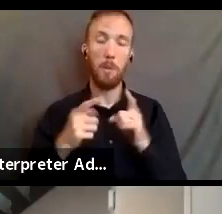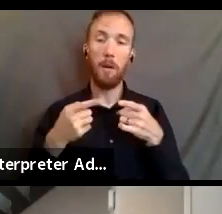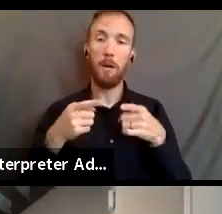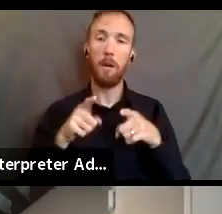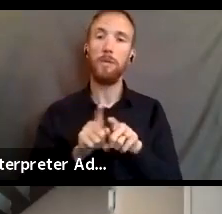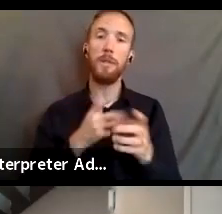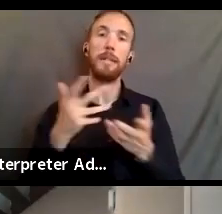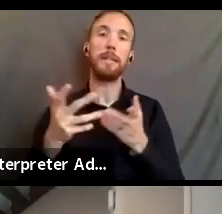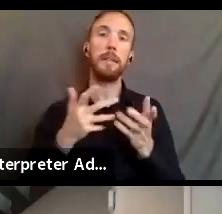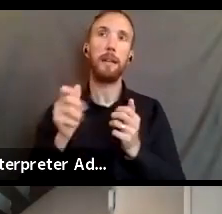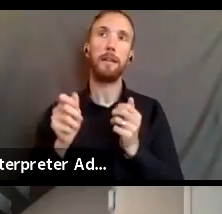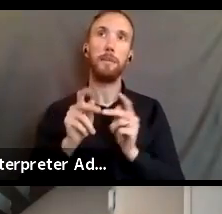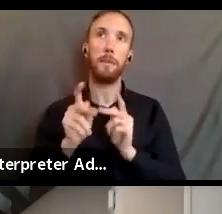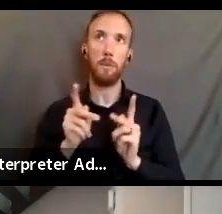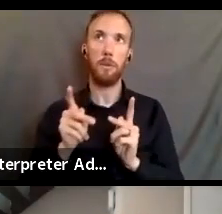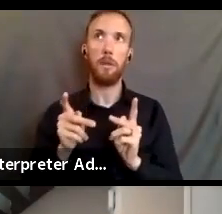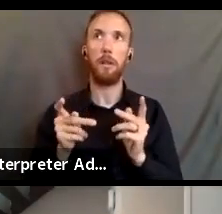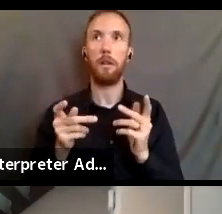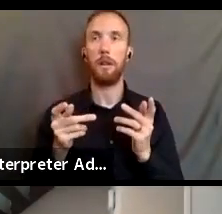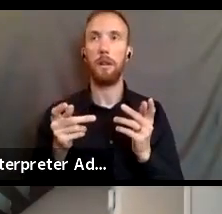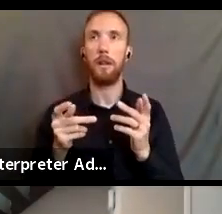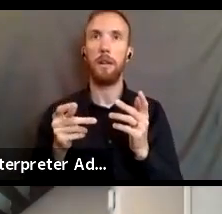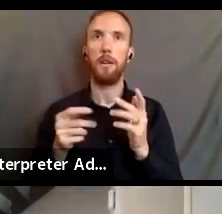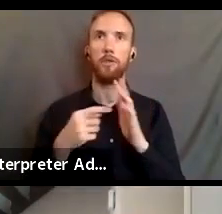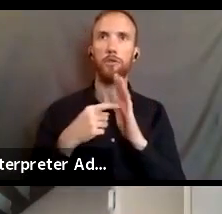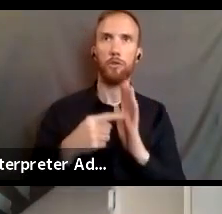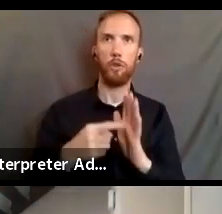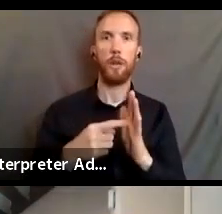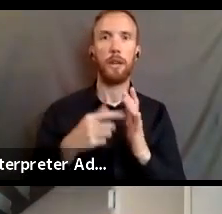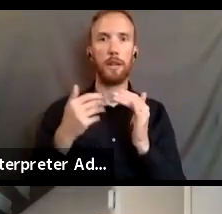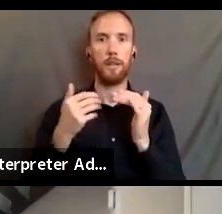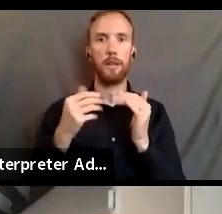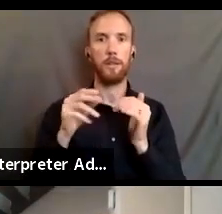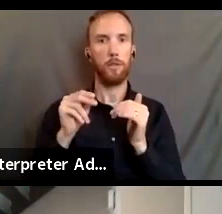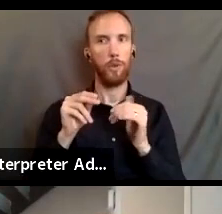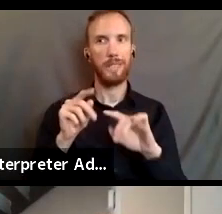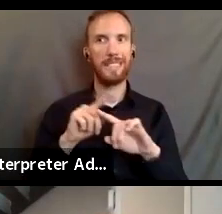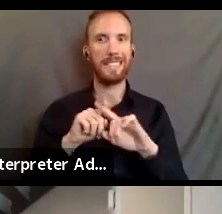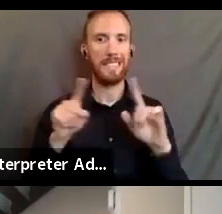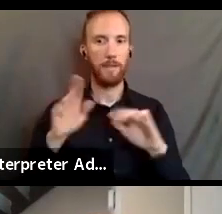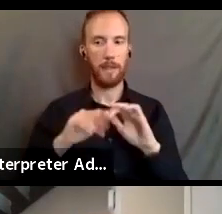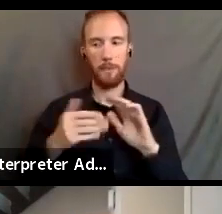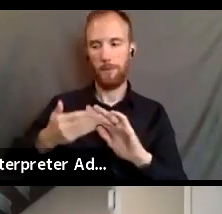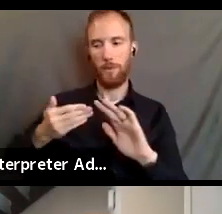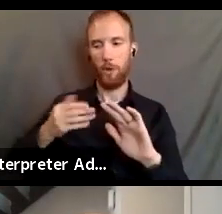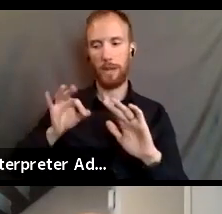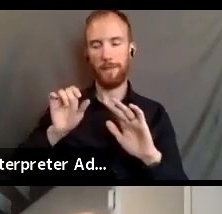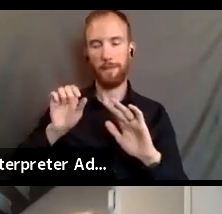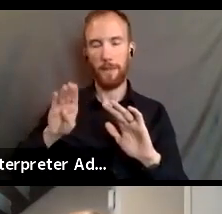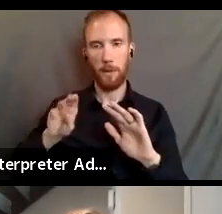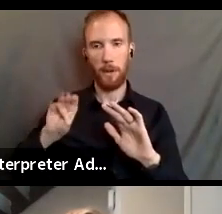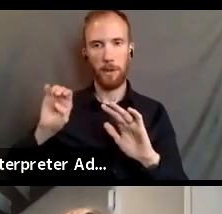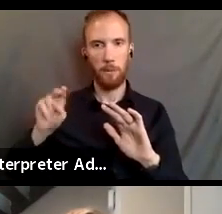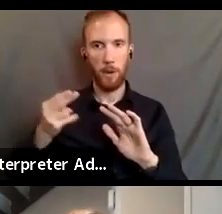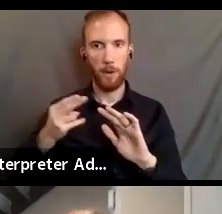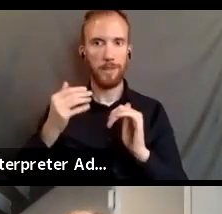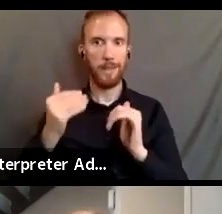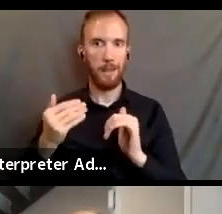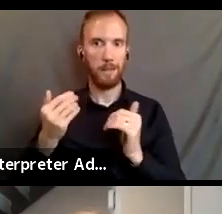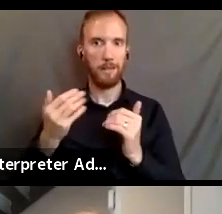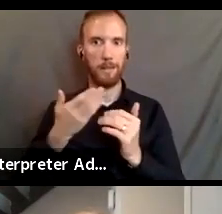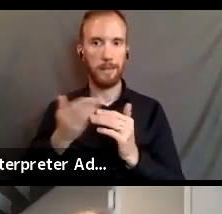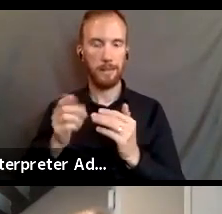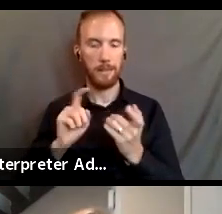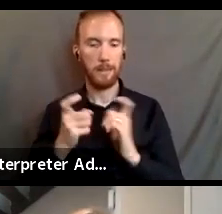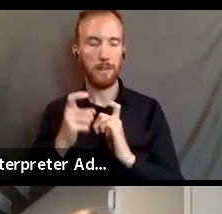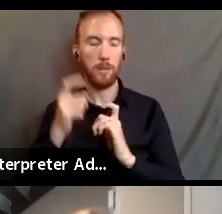that indicate that it is a slightly different conversation than we left it in february and march so i think there will be um you know the opportunity for us to